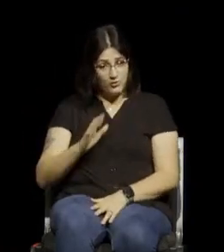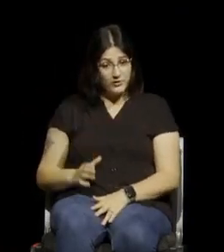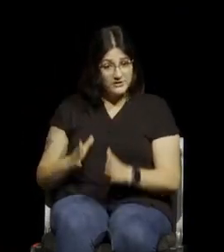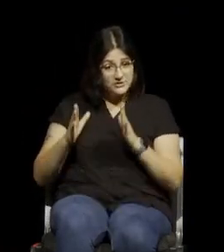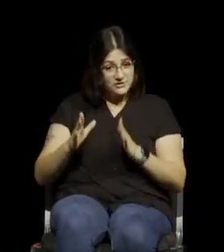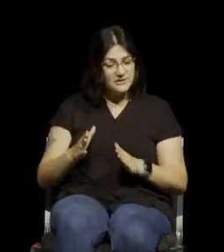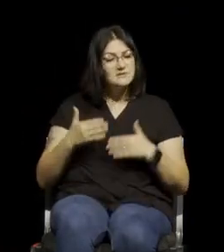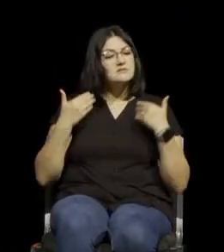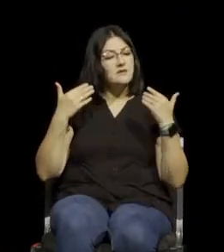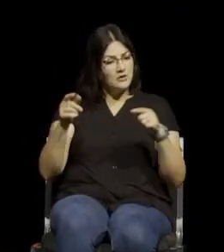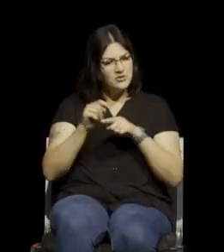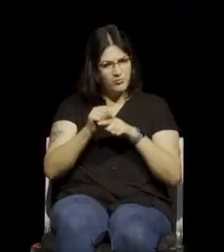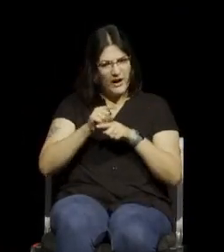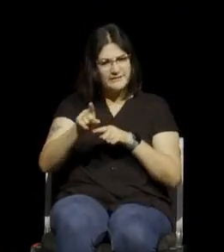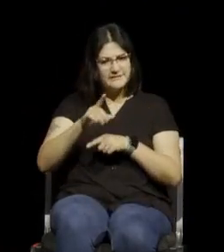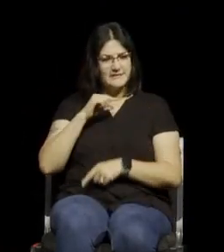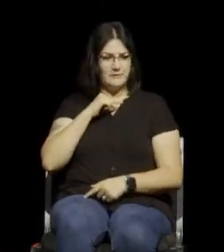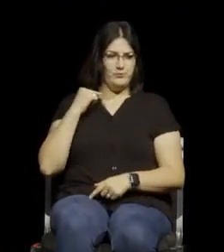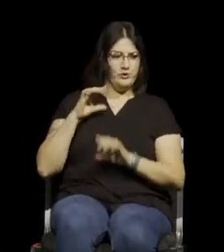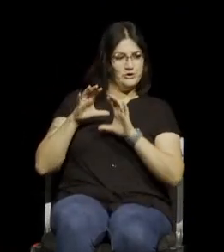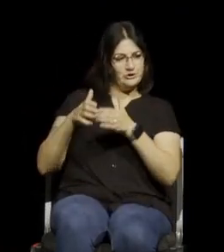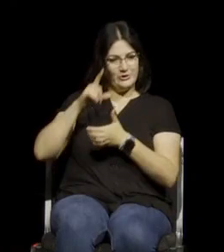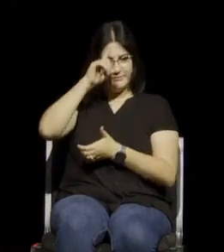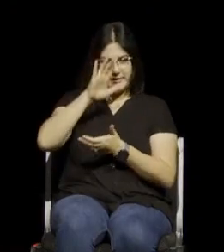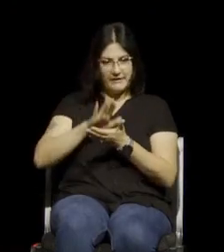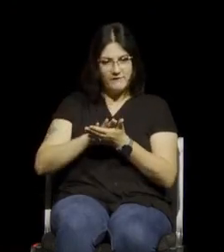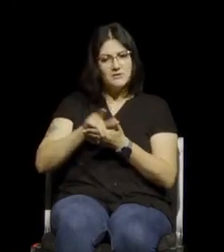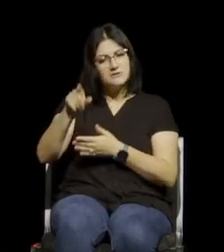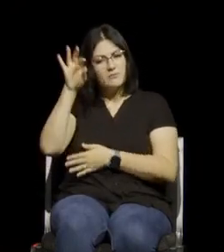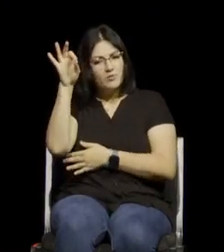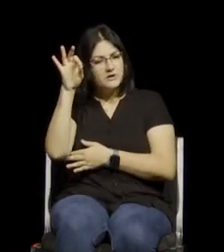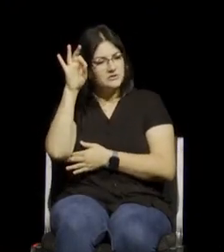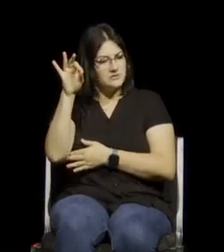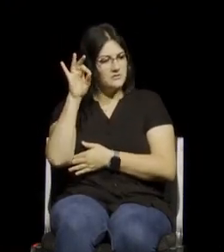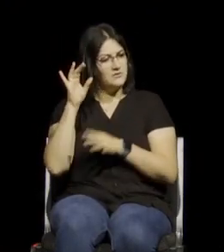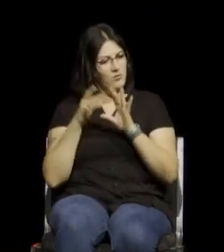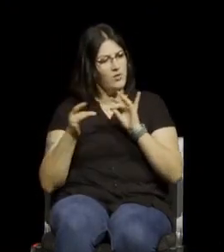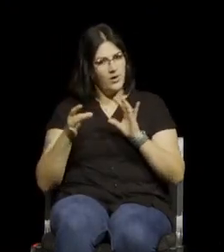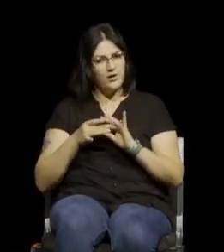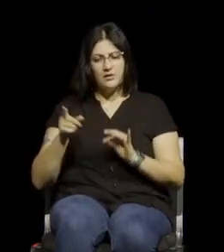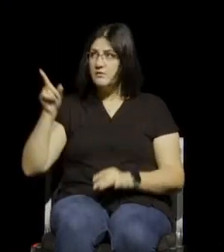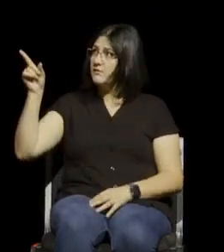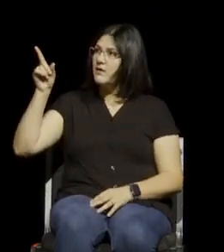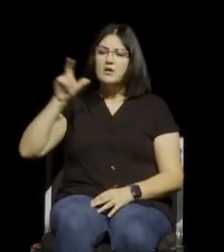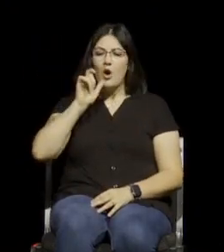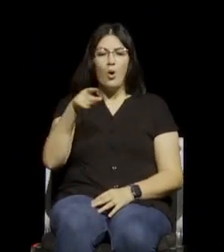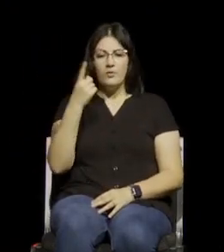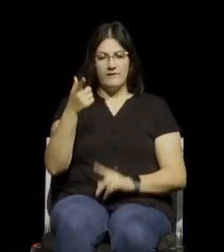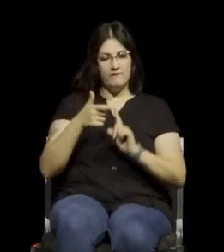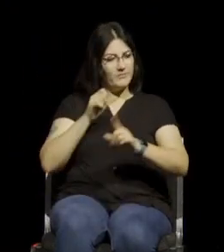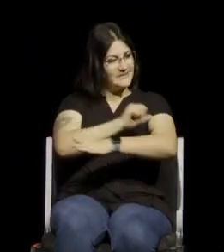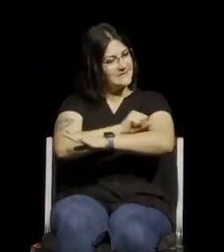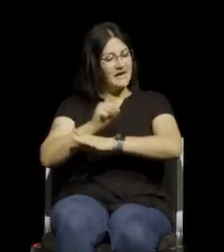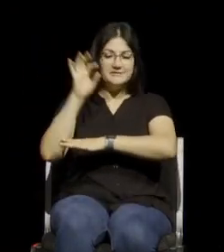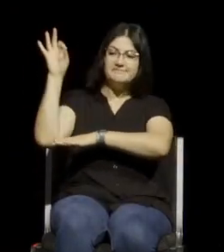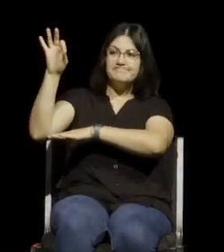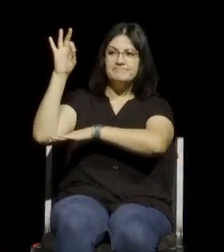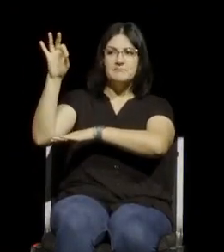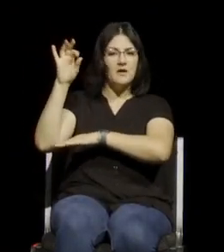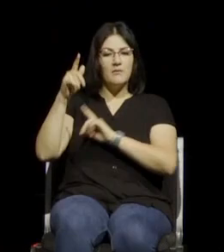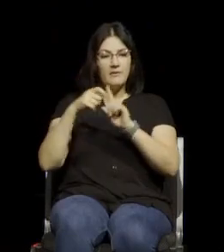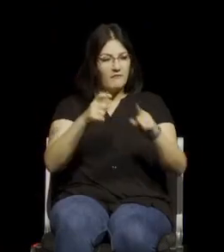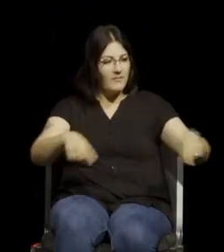to practice this priesthood of believers, to preach the word, not only from pulpits, but also from the